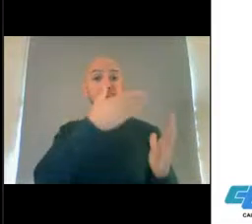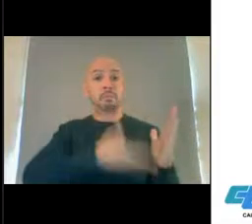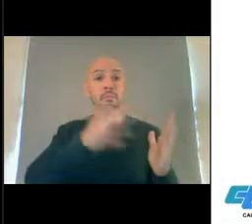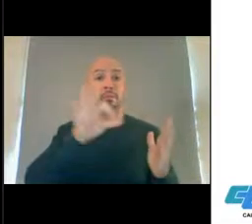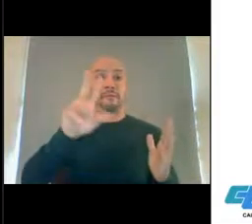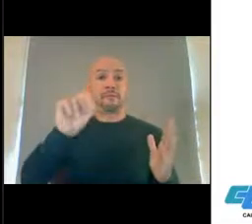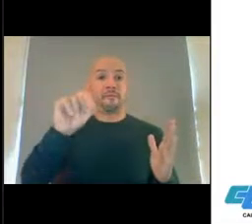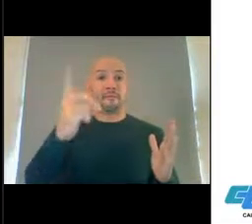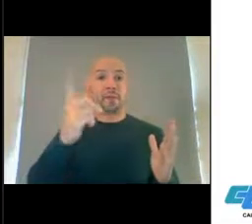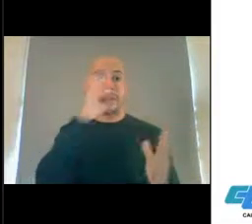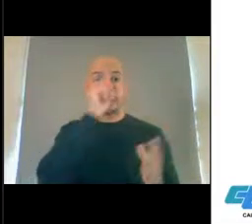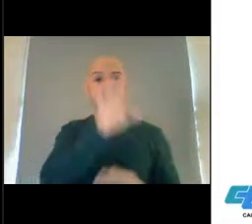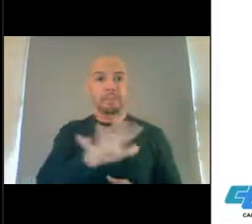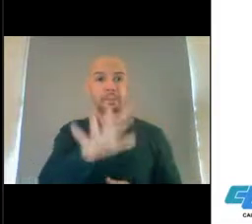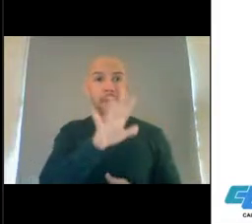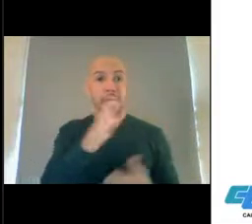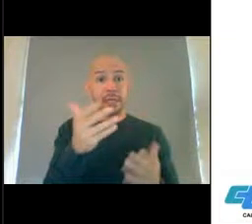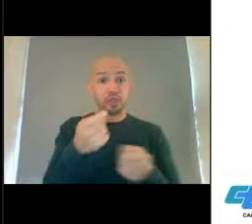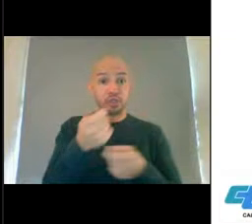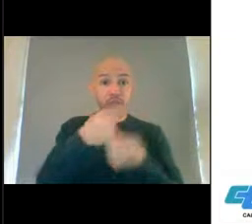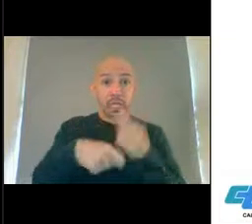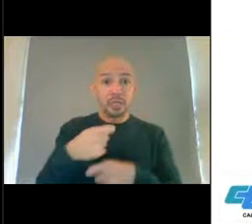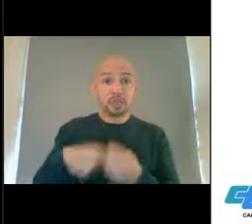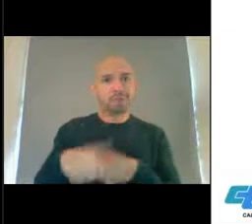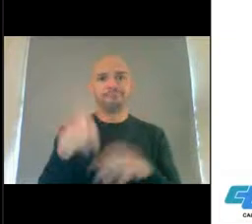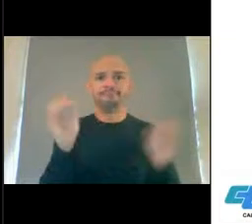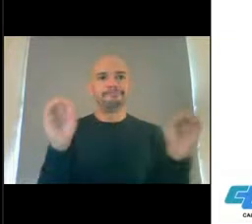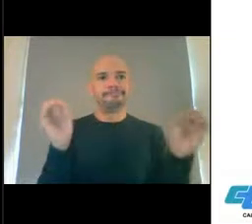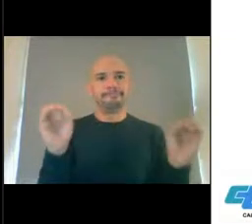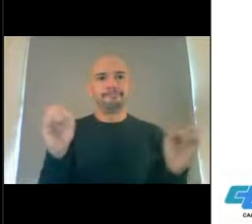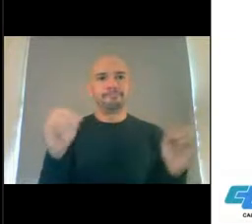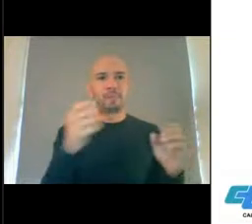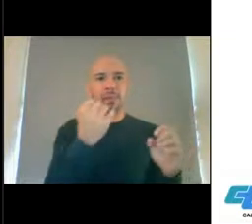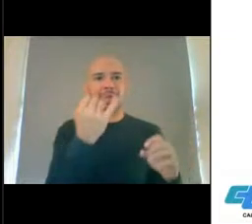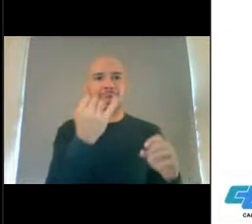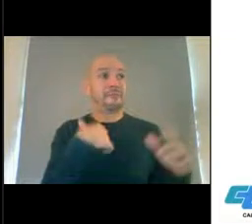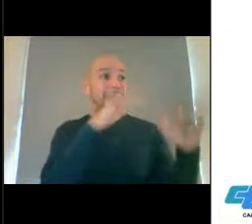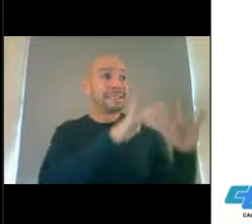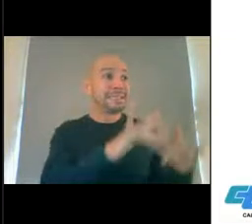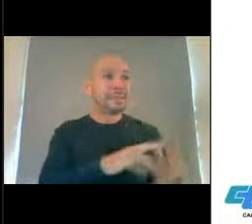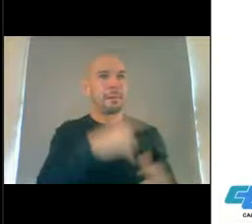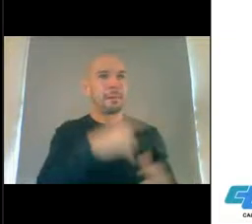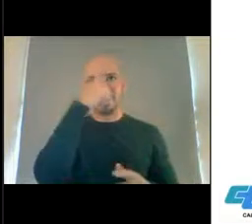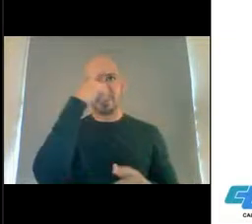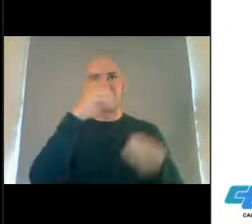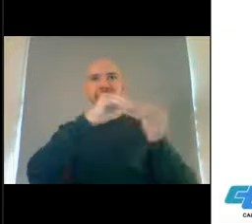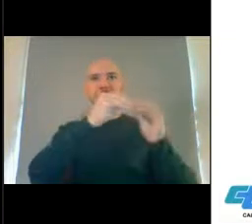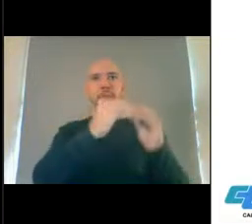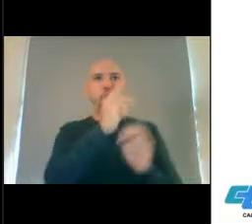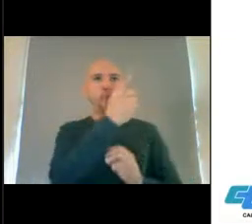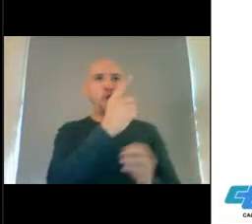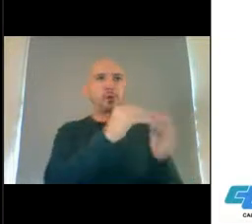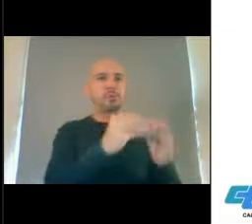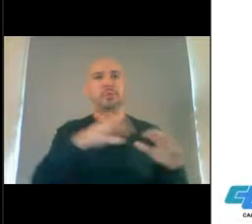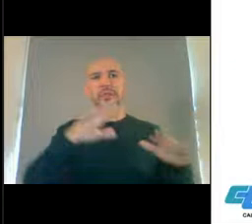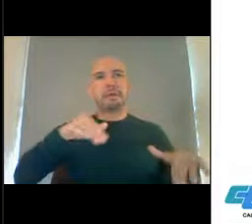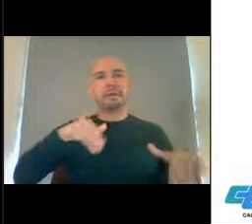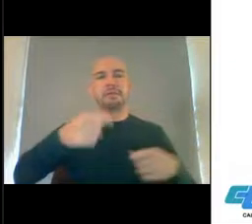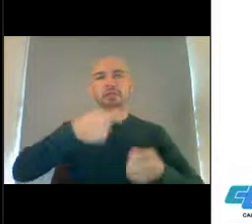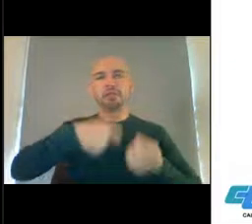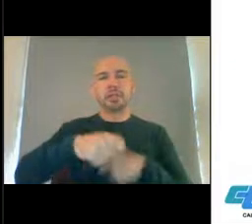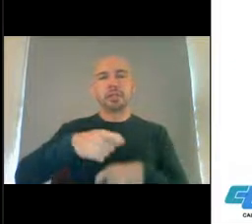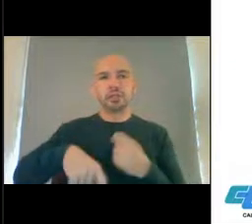changes from what was discussed at the last meeting which is why i just skipped over the assumptions those haven't changed the dollars haven't changed here's your amount